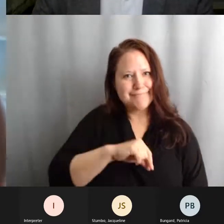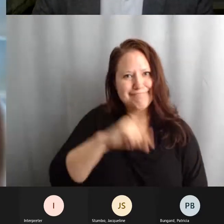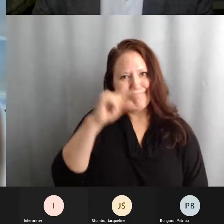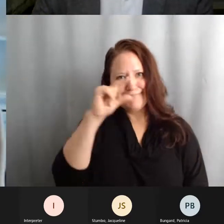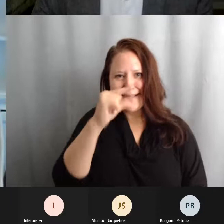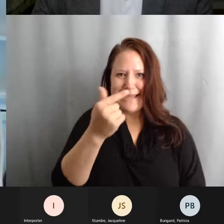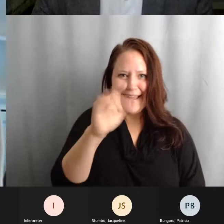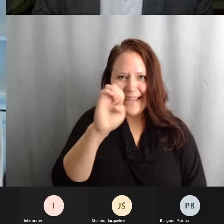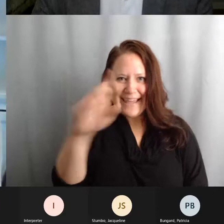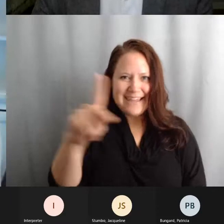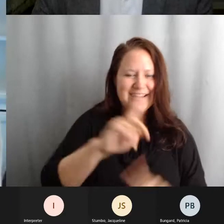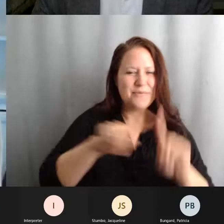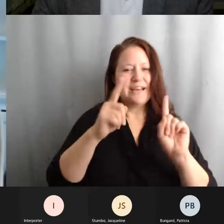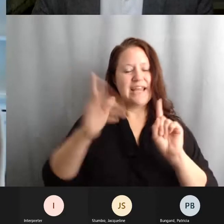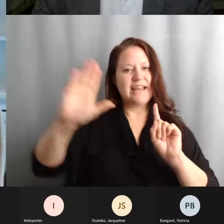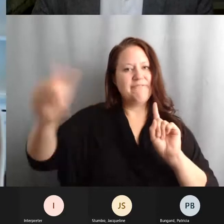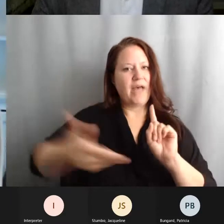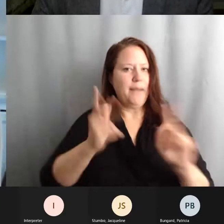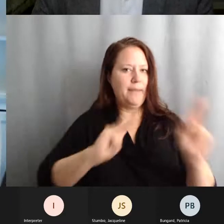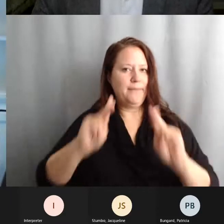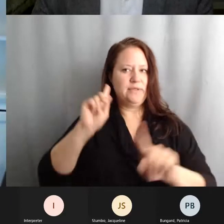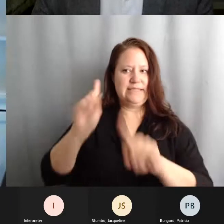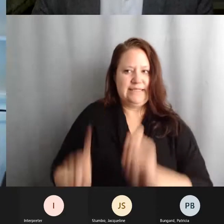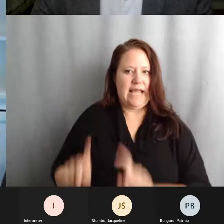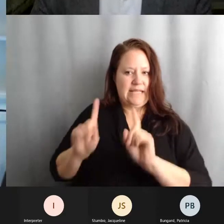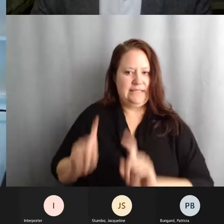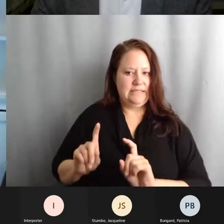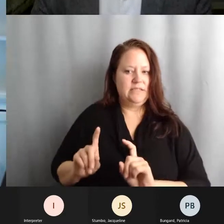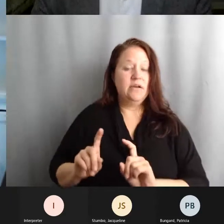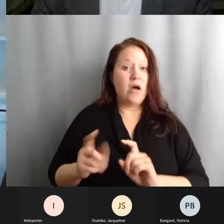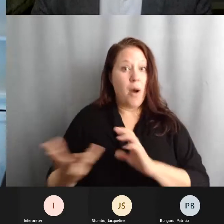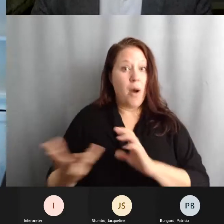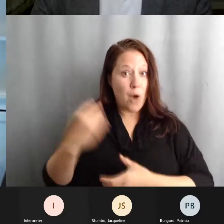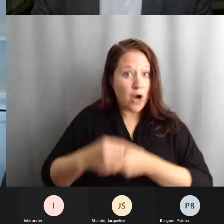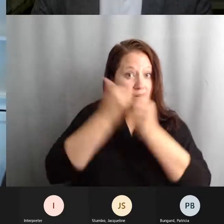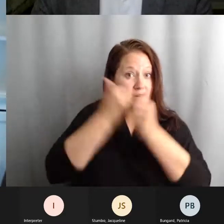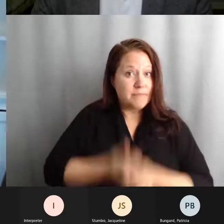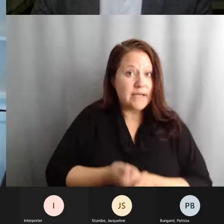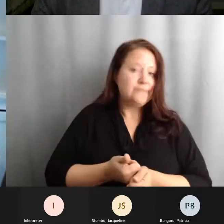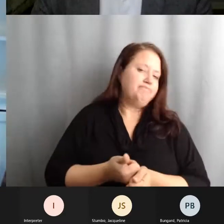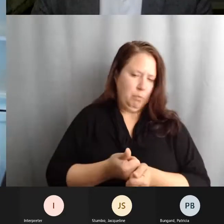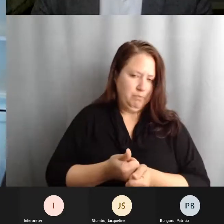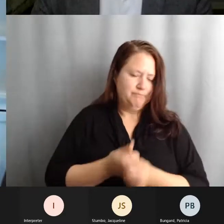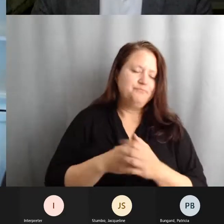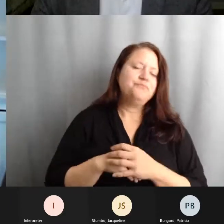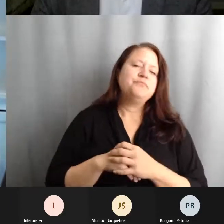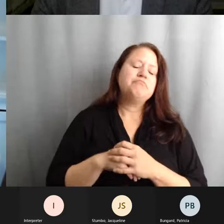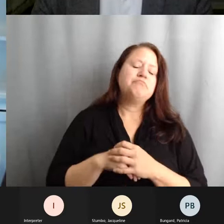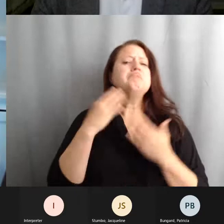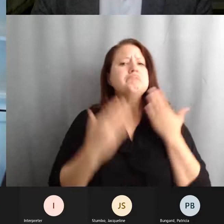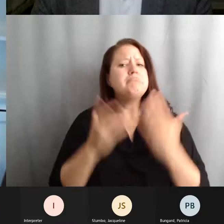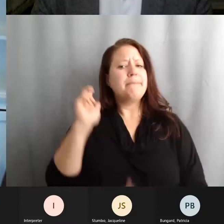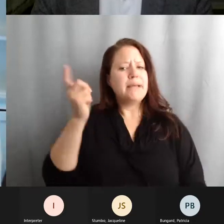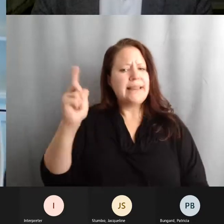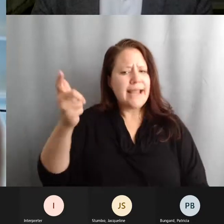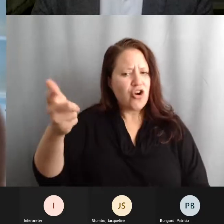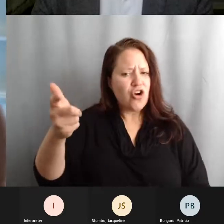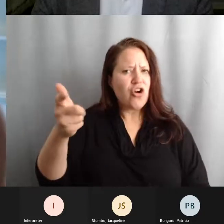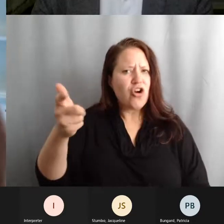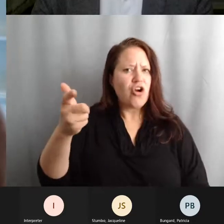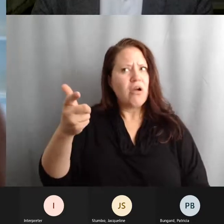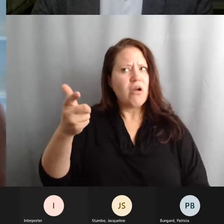sample and invite people to test. This will not be part of the compliance process. We may get to a point where we'd have to shift gears